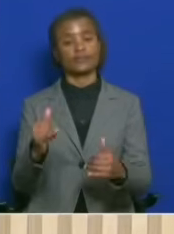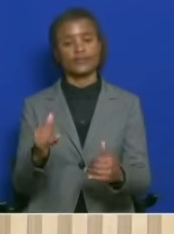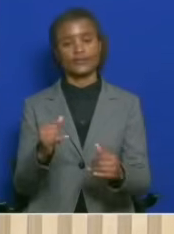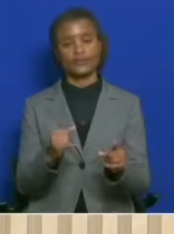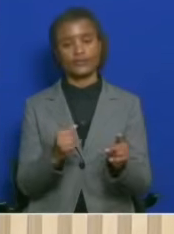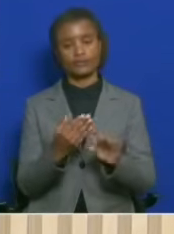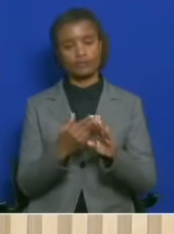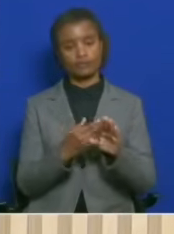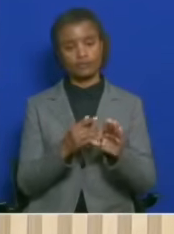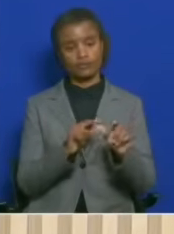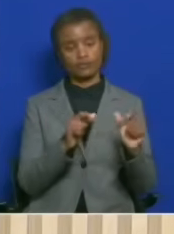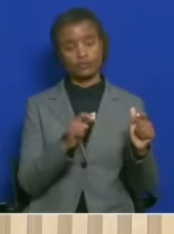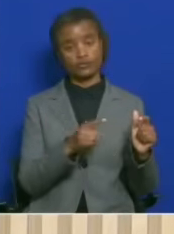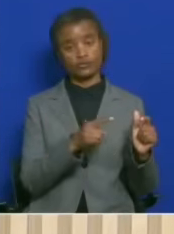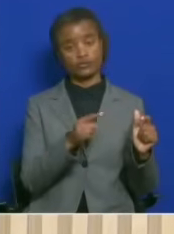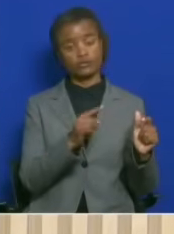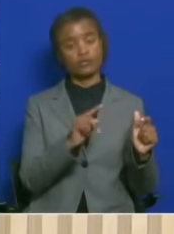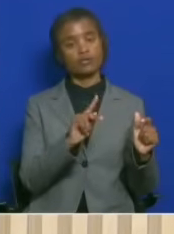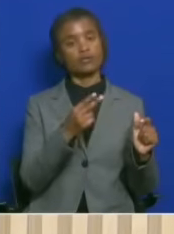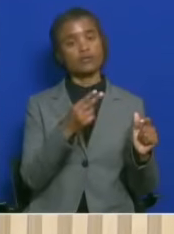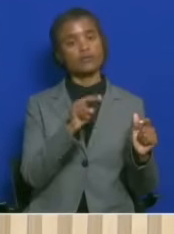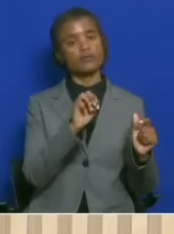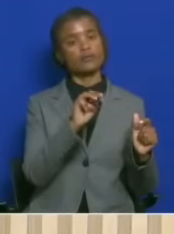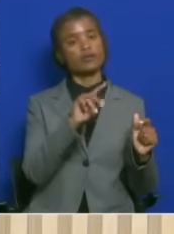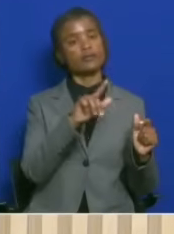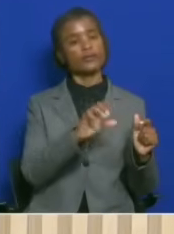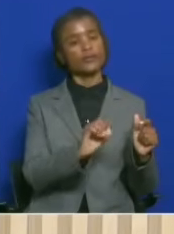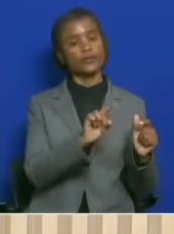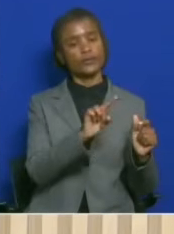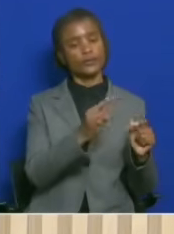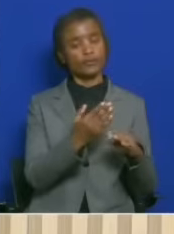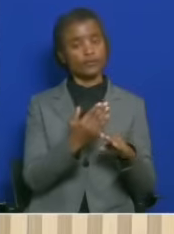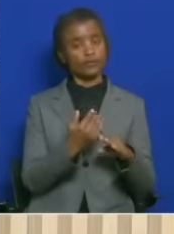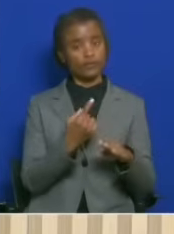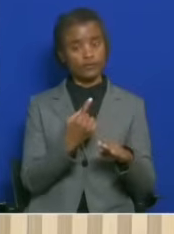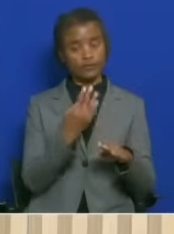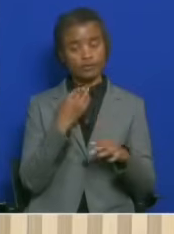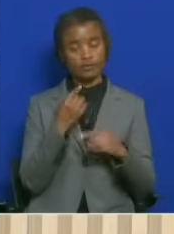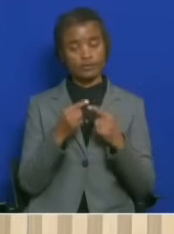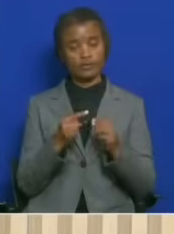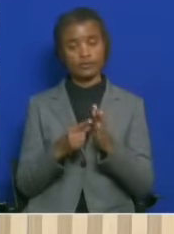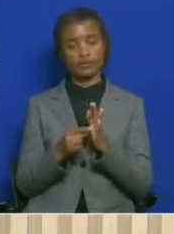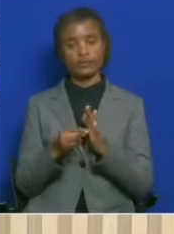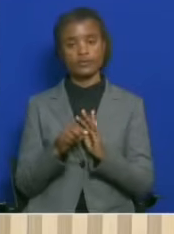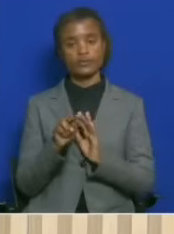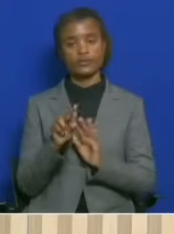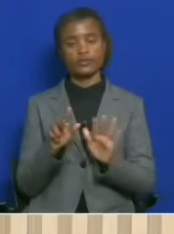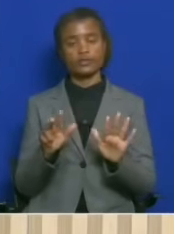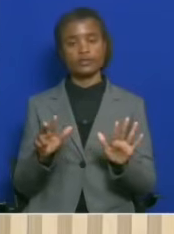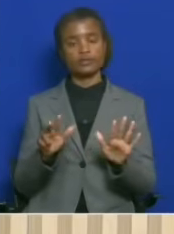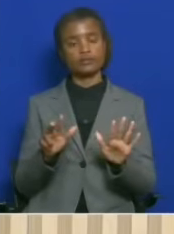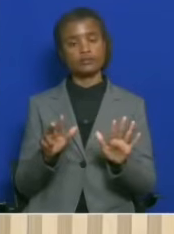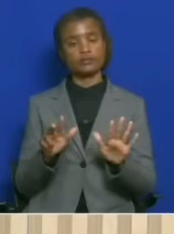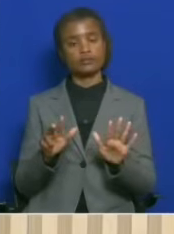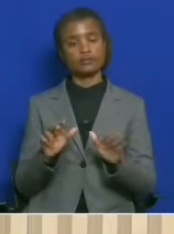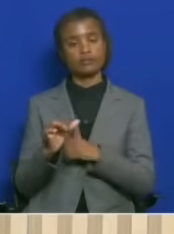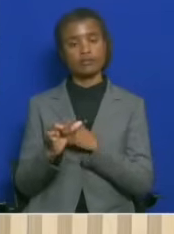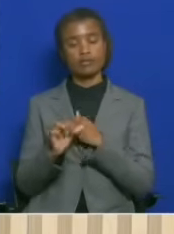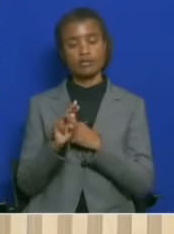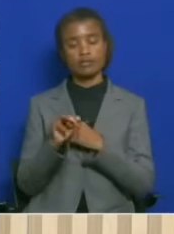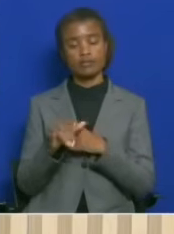you were a moment ago, on 28 May, where he says, "Confirmed for 14:30